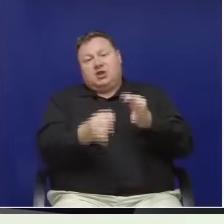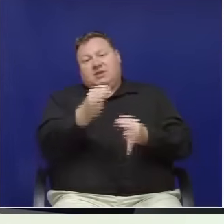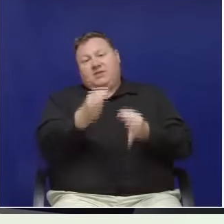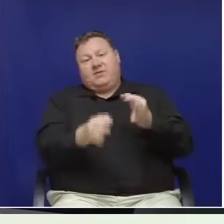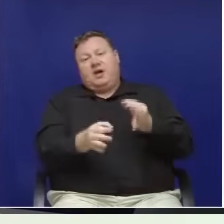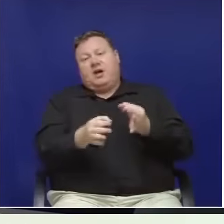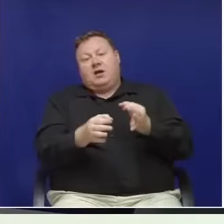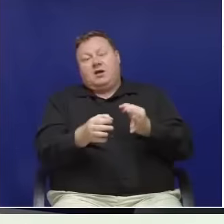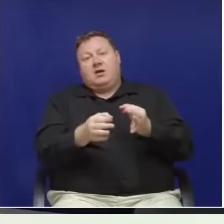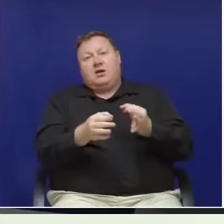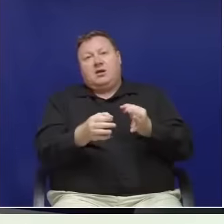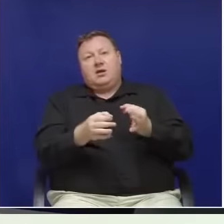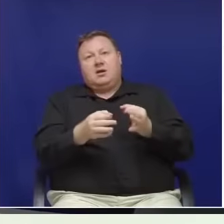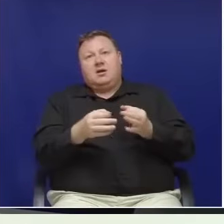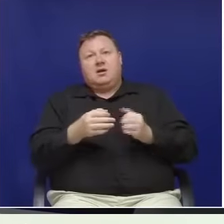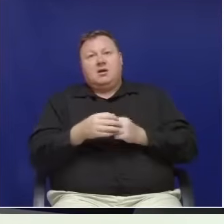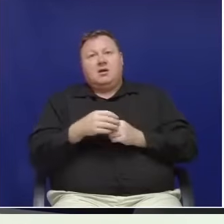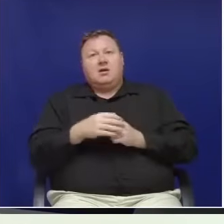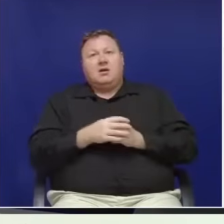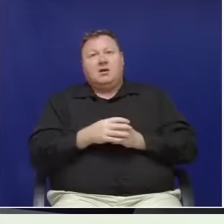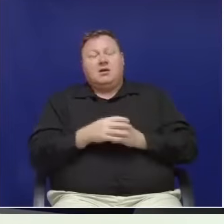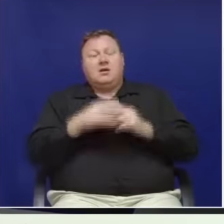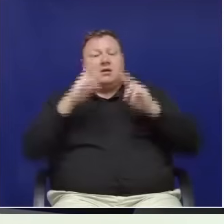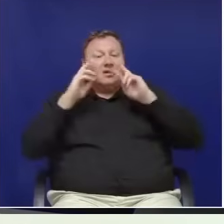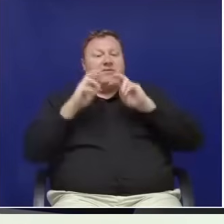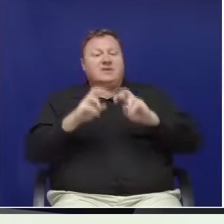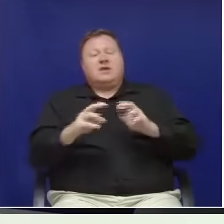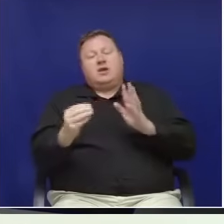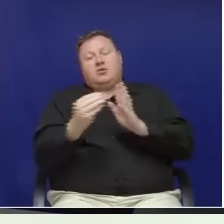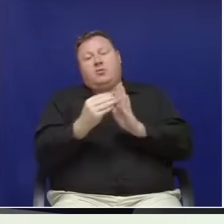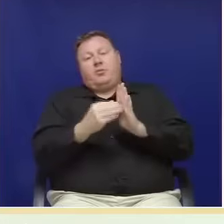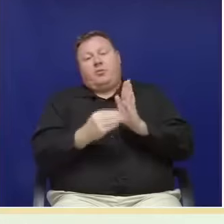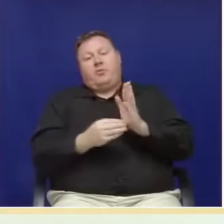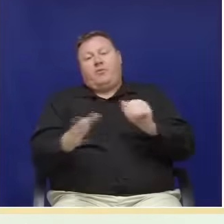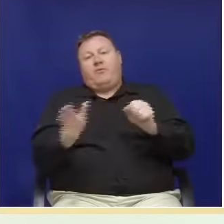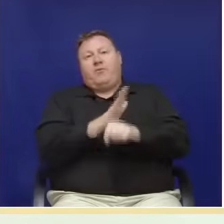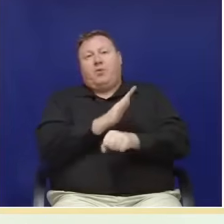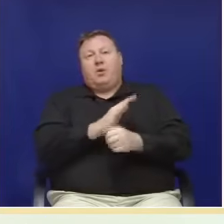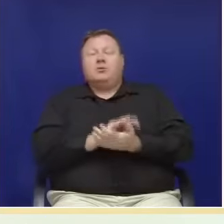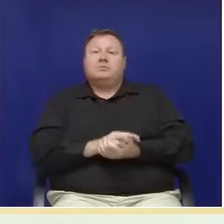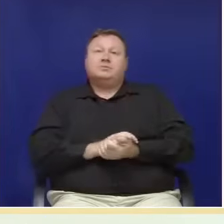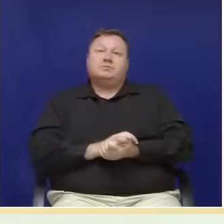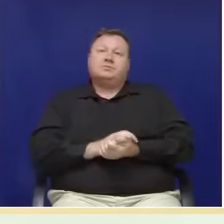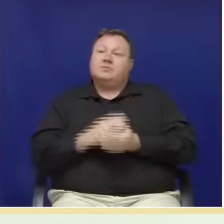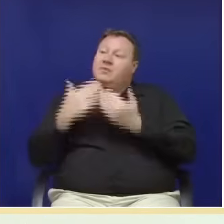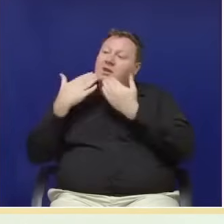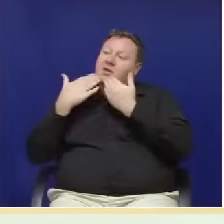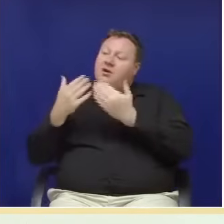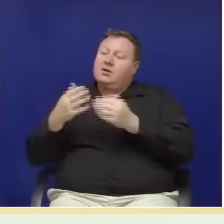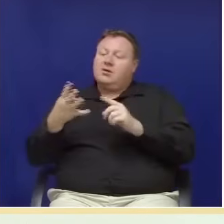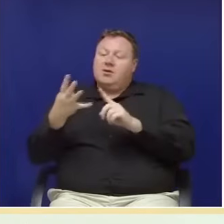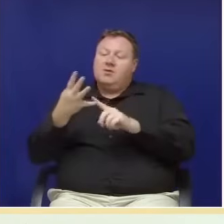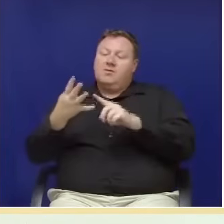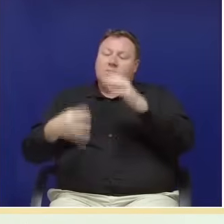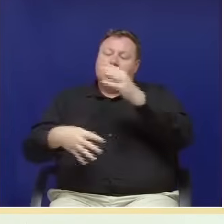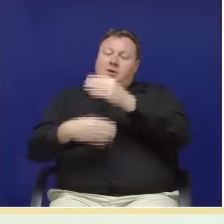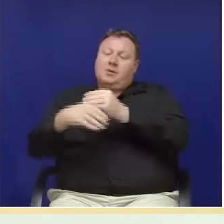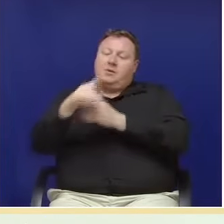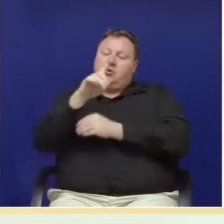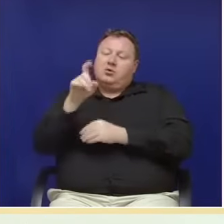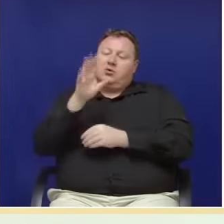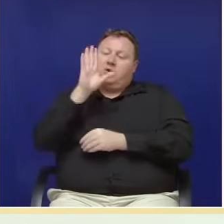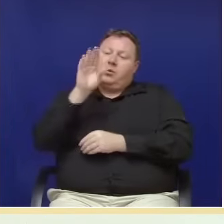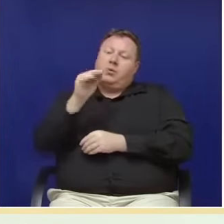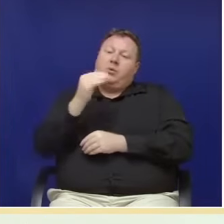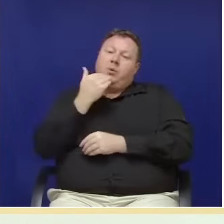such forensic investigation. I thank you. Thank you. The fourth supplementary question will be asked